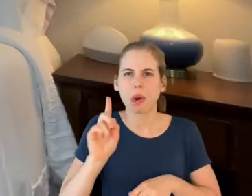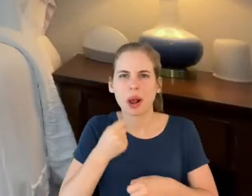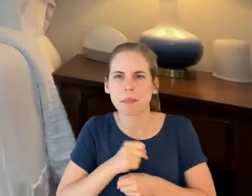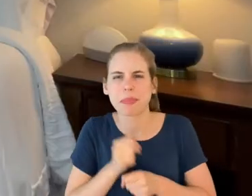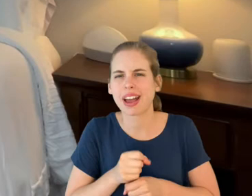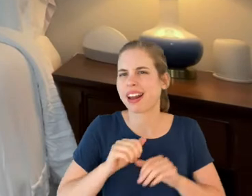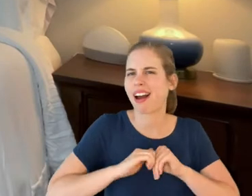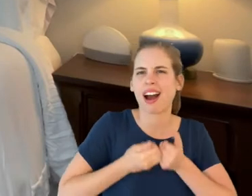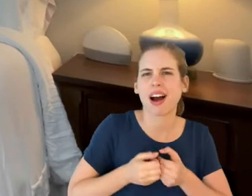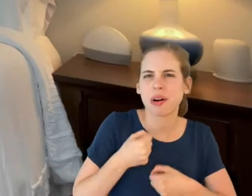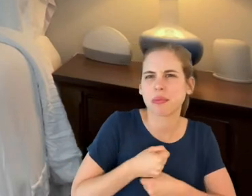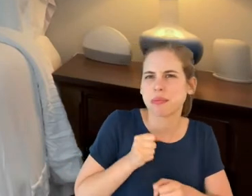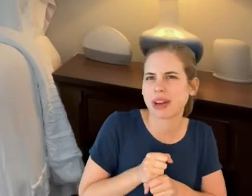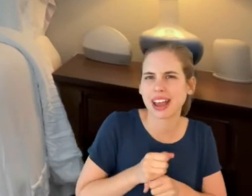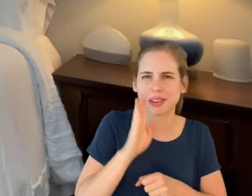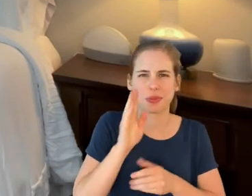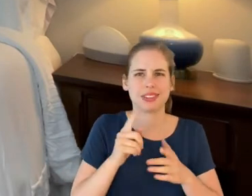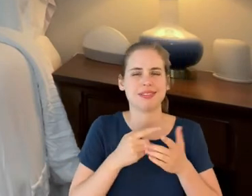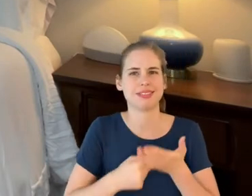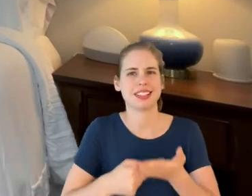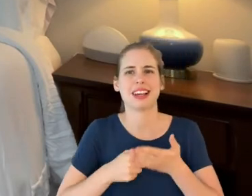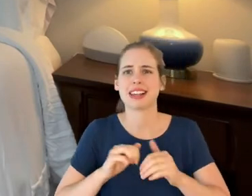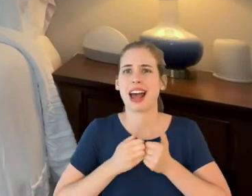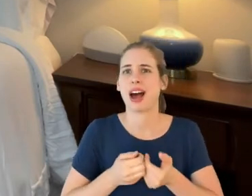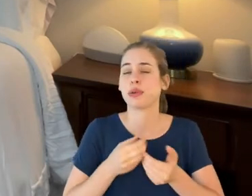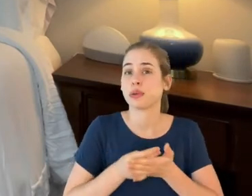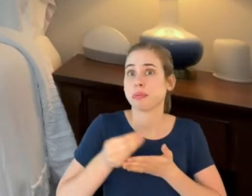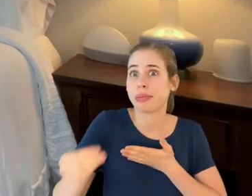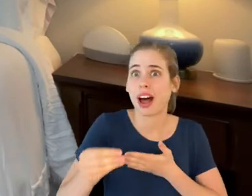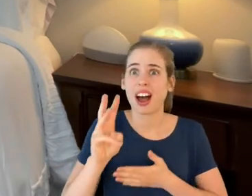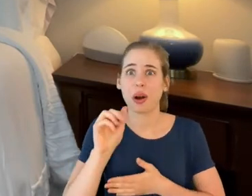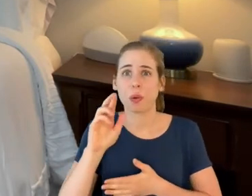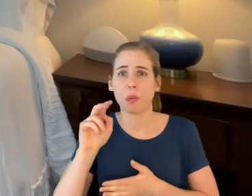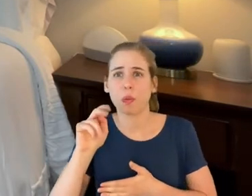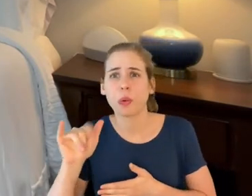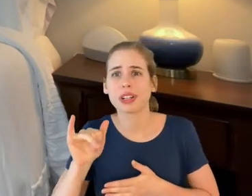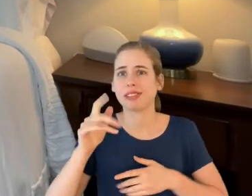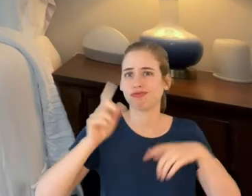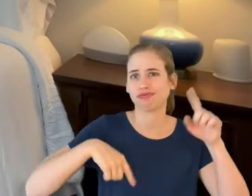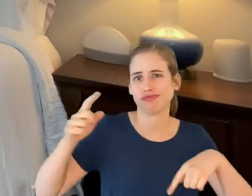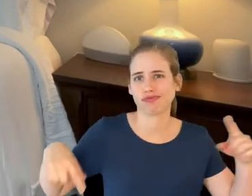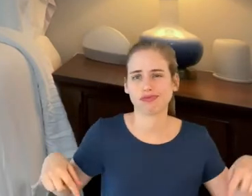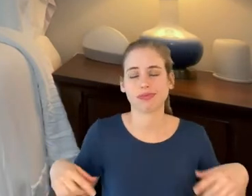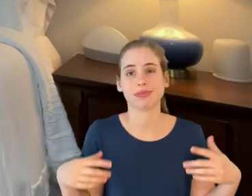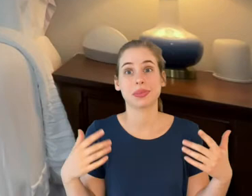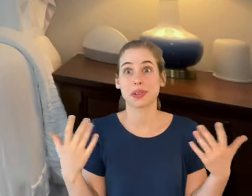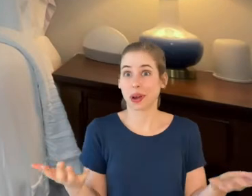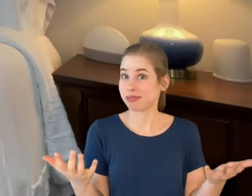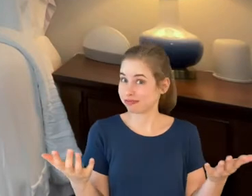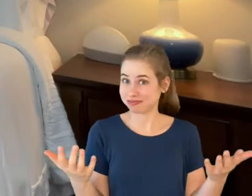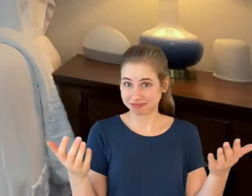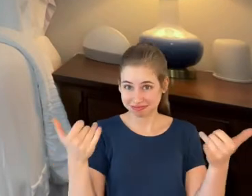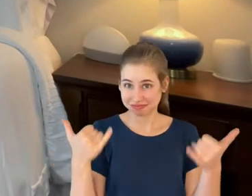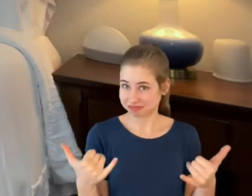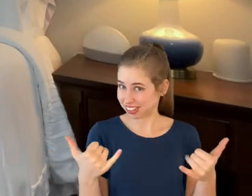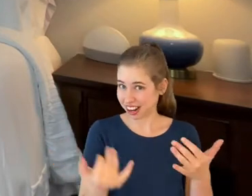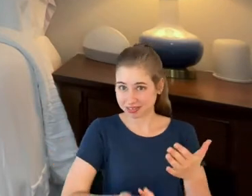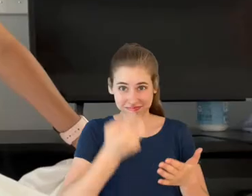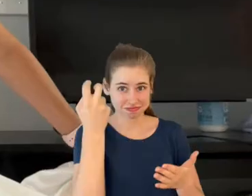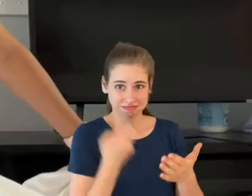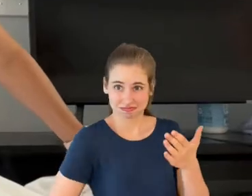they're made, and we're gonna go over some purchasing details, warranties, and all that good stuff. So without further